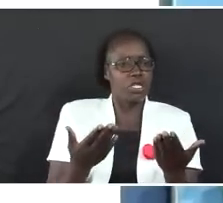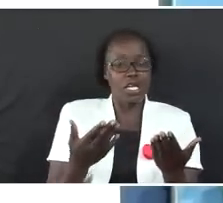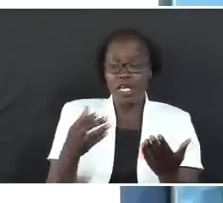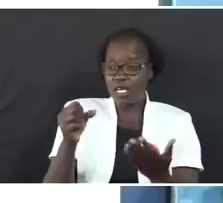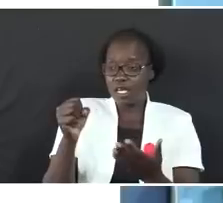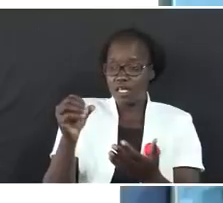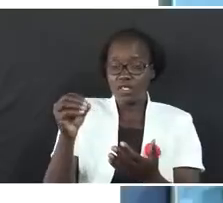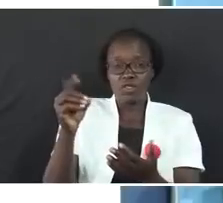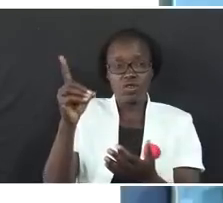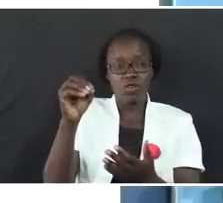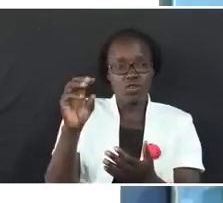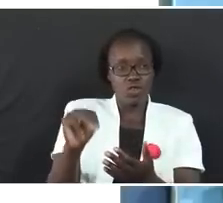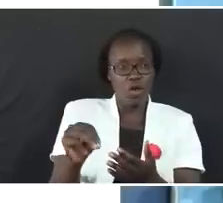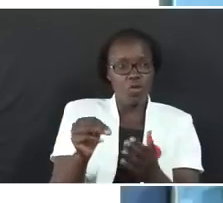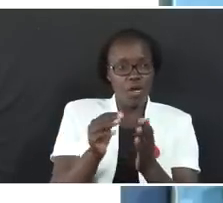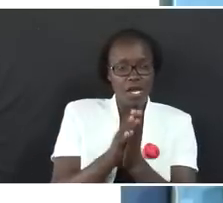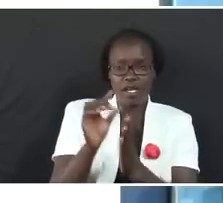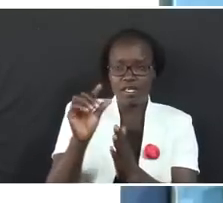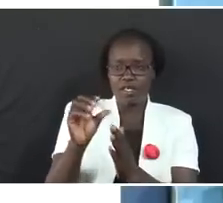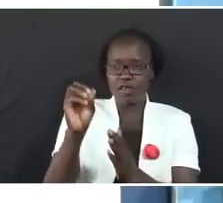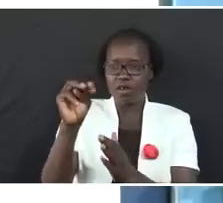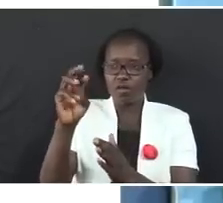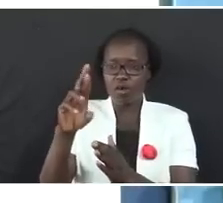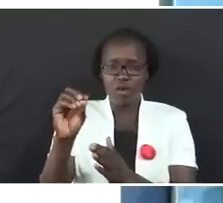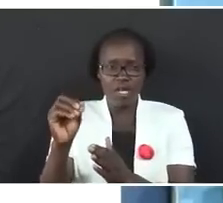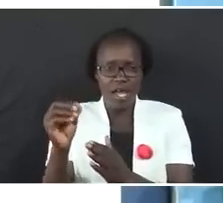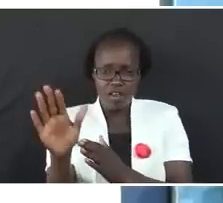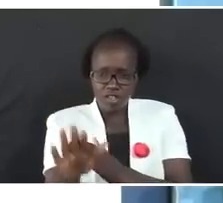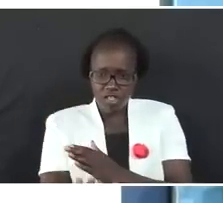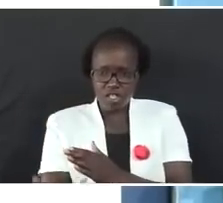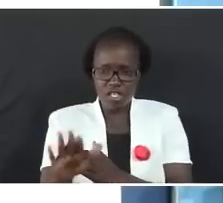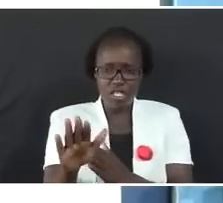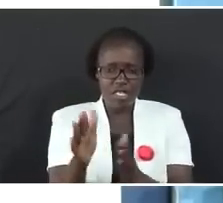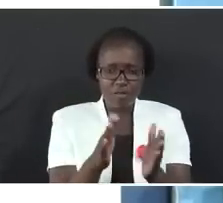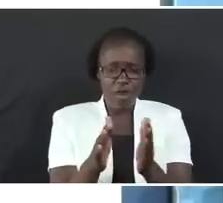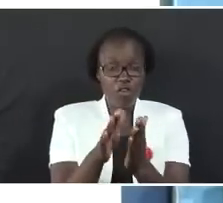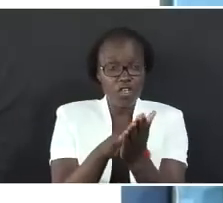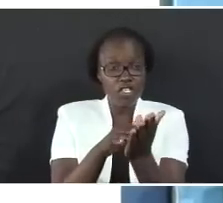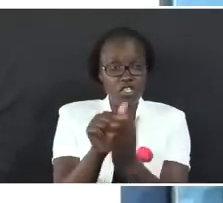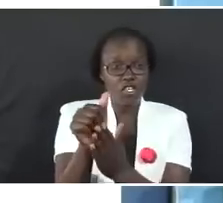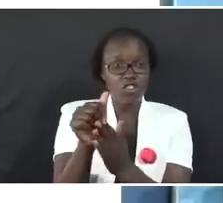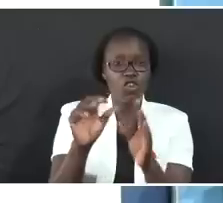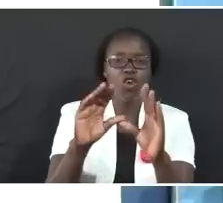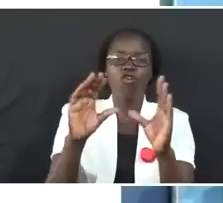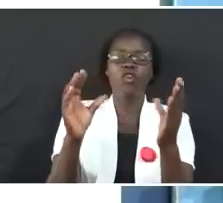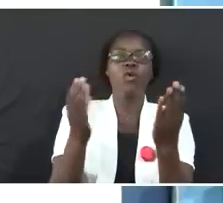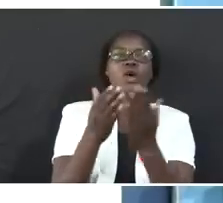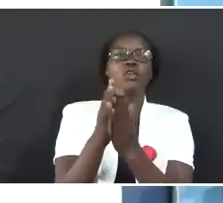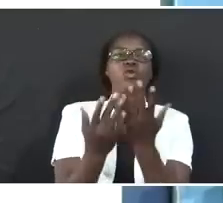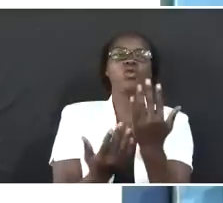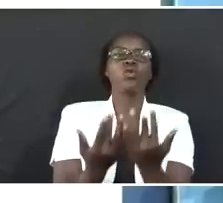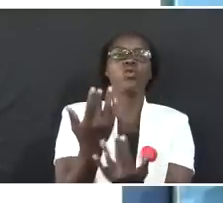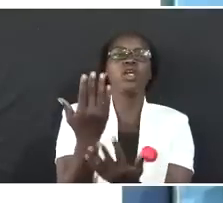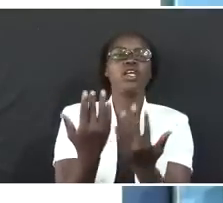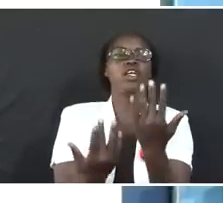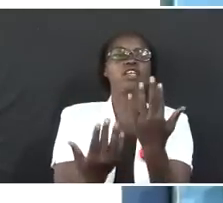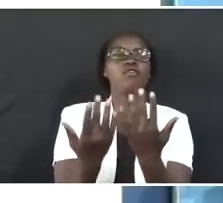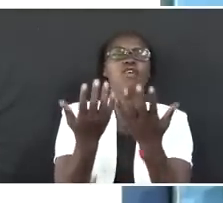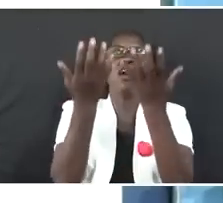Sodom and Gomorrah foreshadows the final destruction of the world with fire and